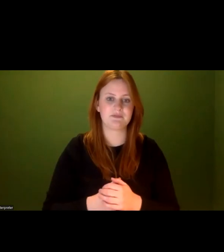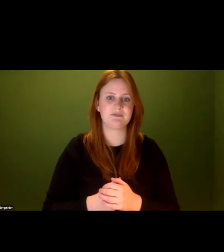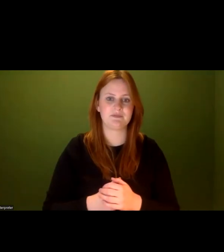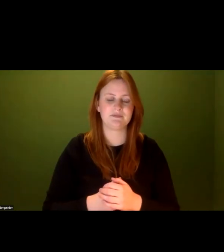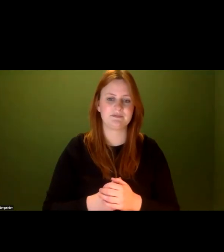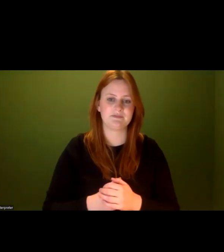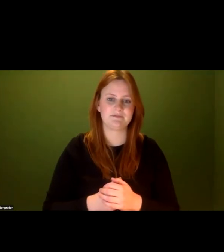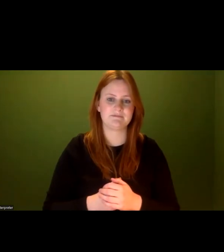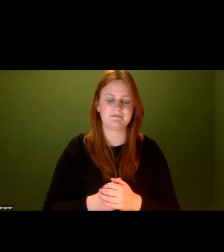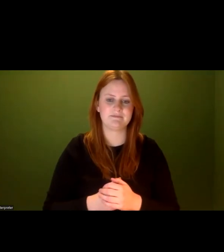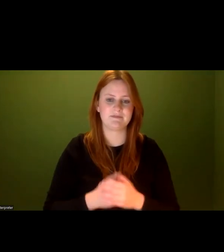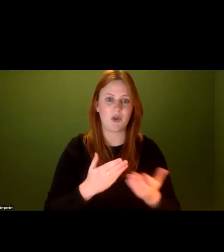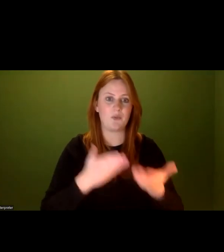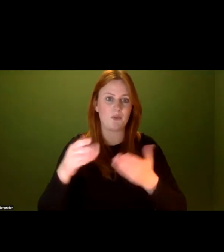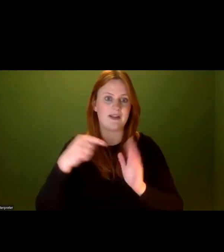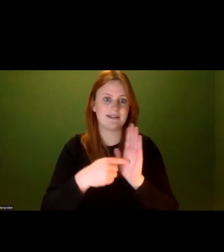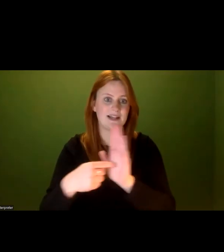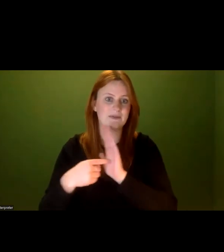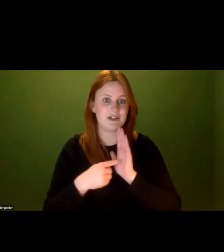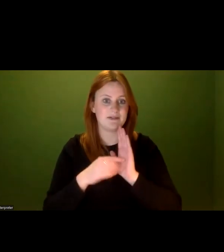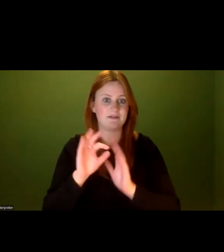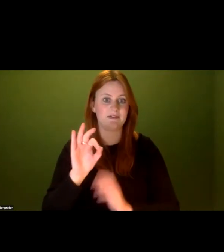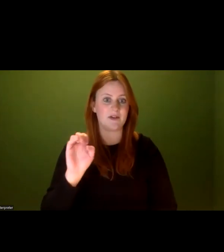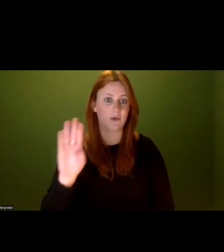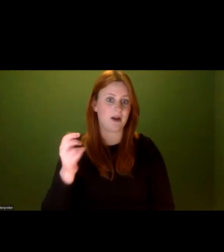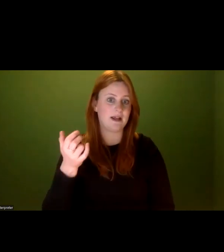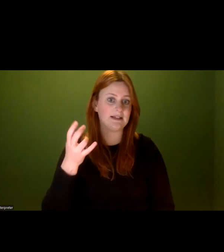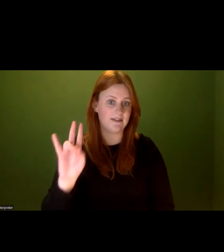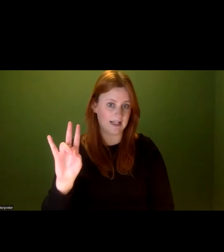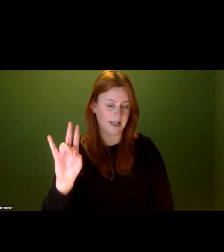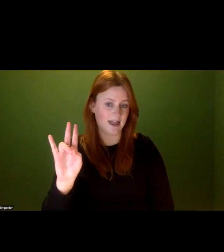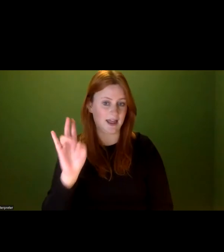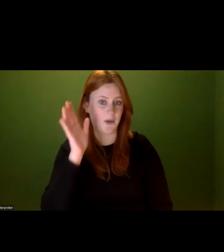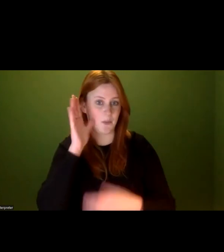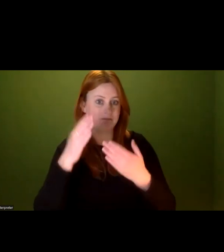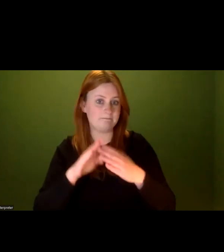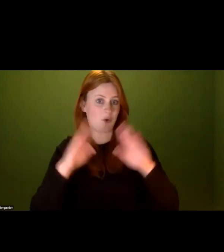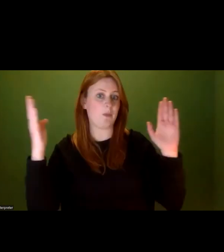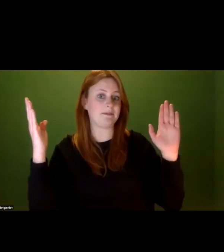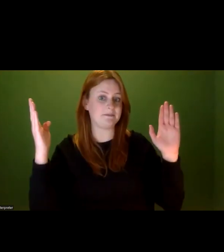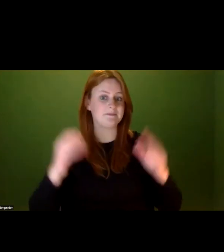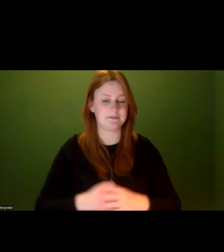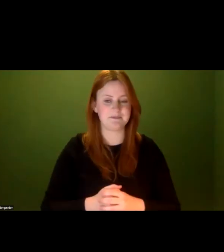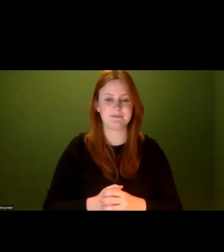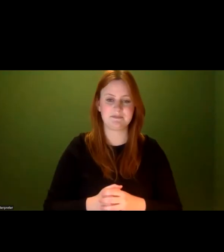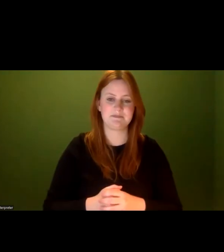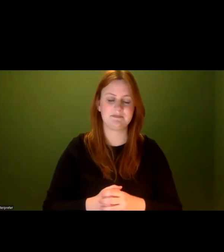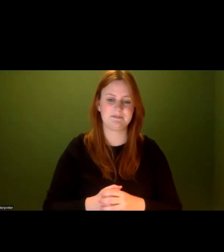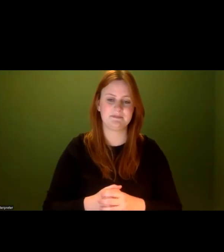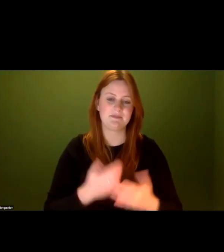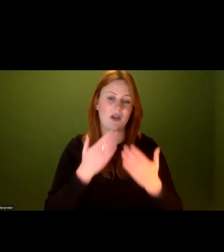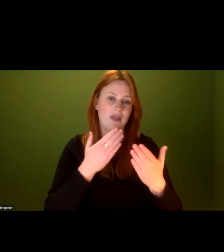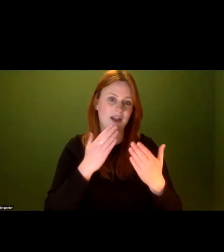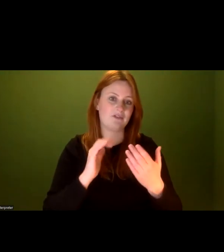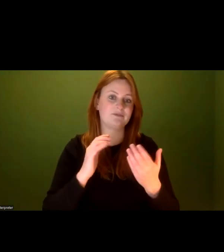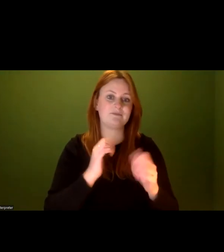the public, opening February 17th, as she stated. And thank you for organizing